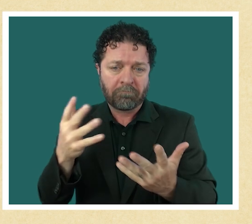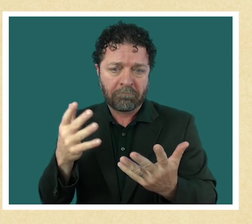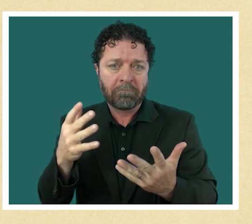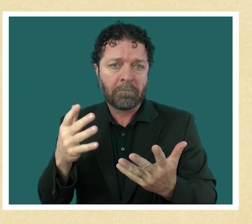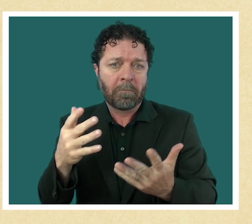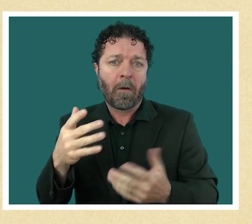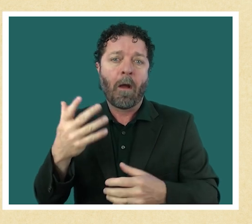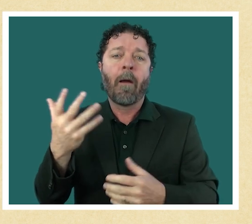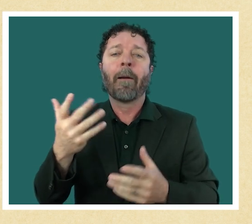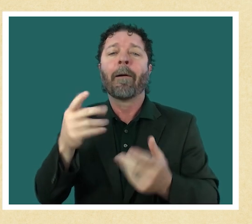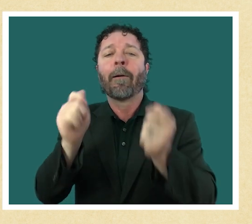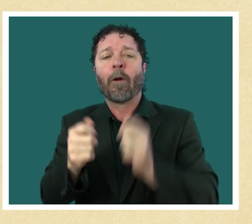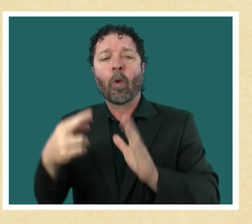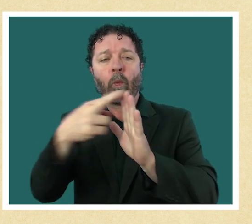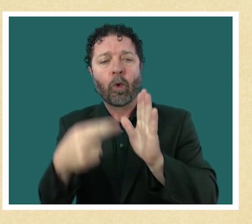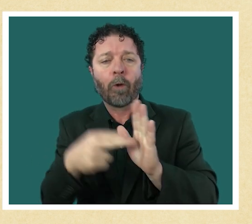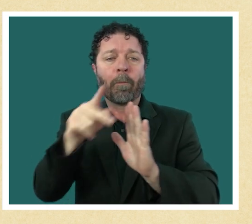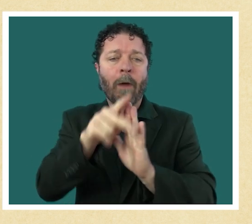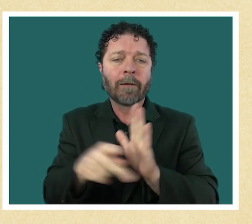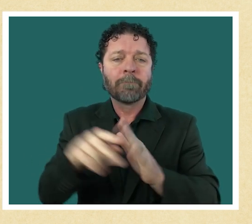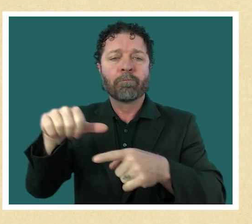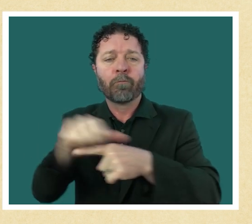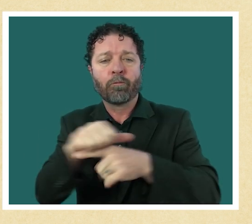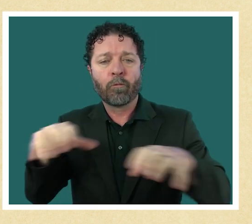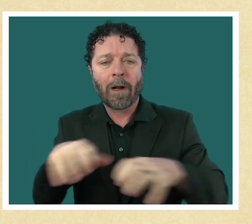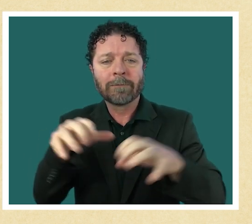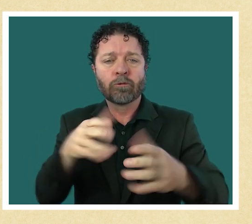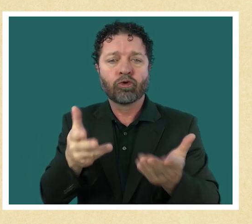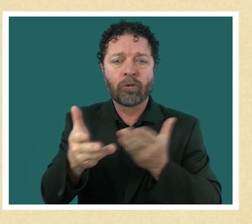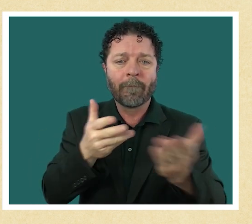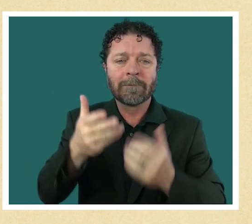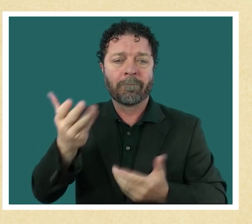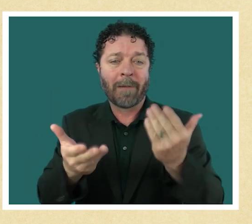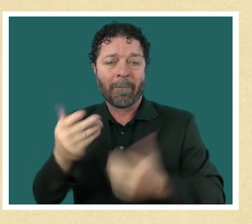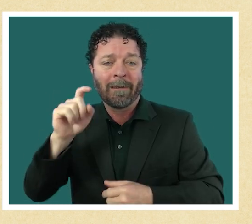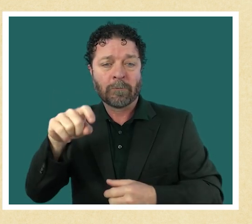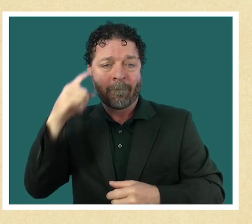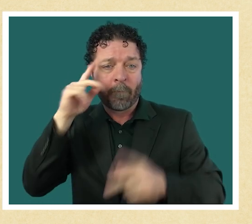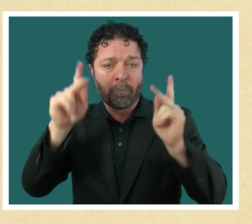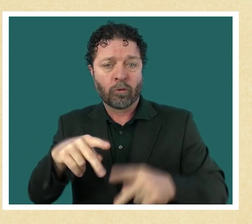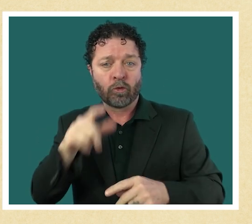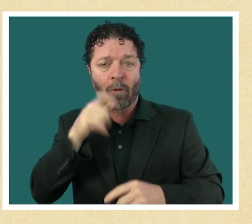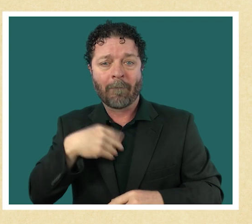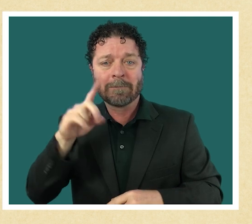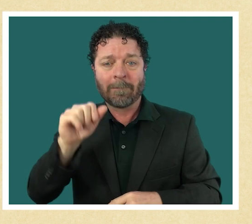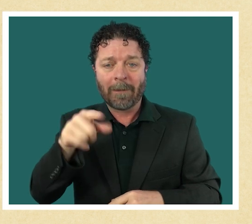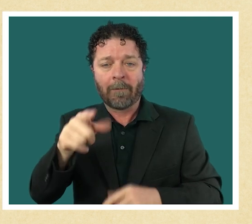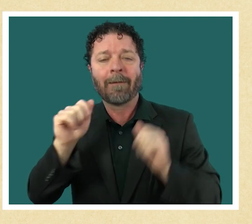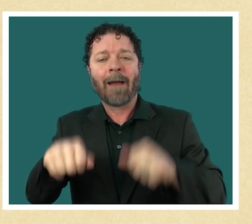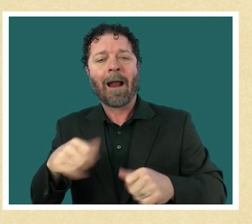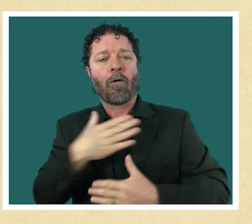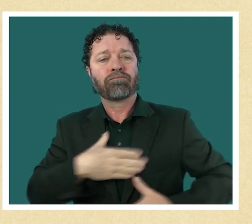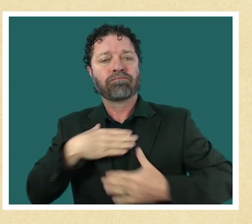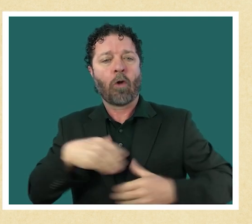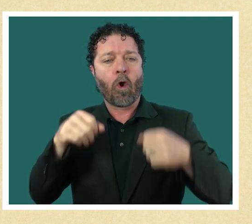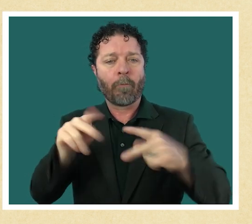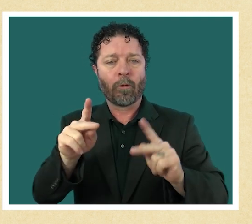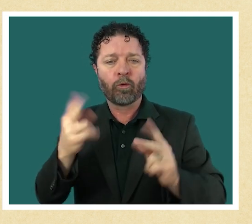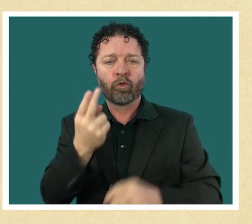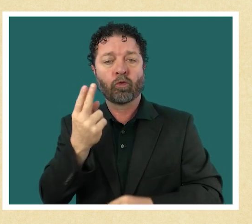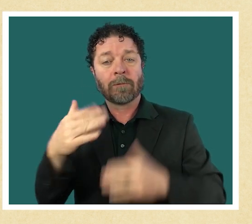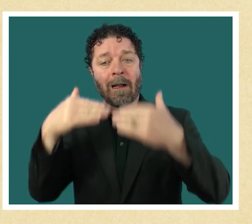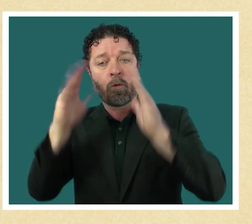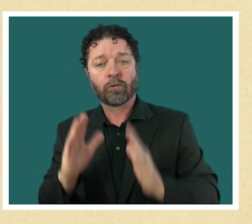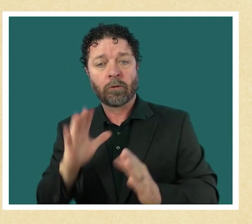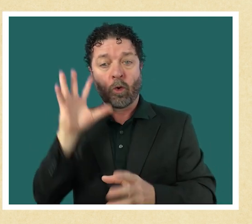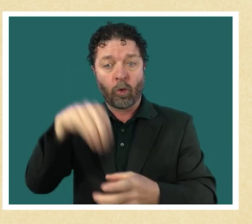or adjustment to a rule, policy, practice, or service that may be necessary for a person with disabilities